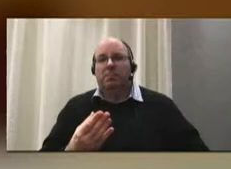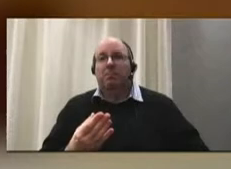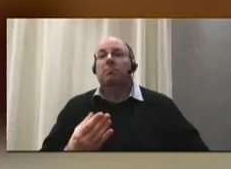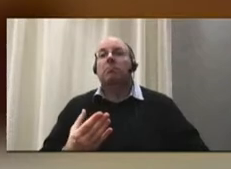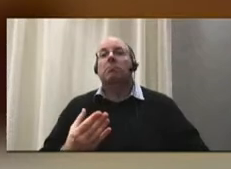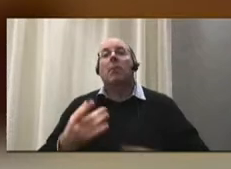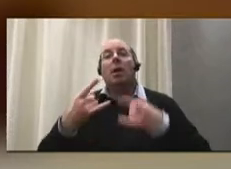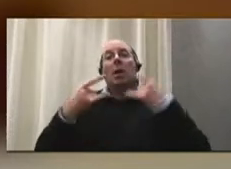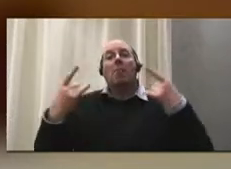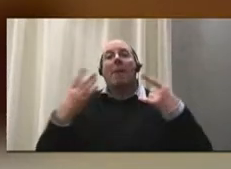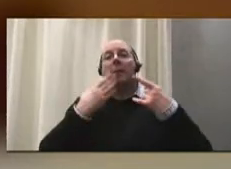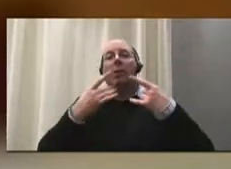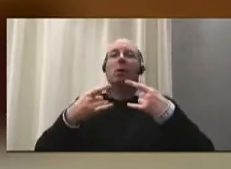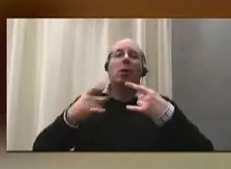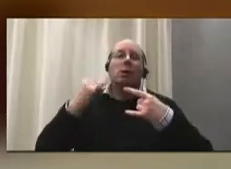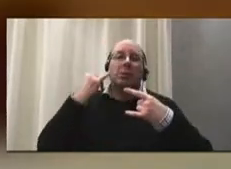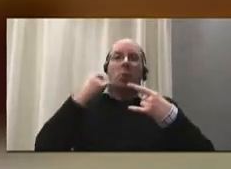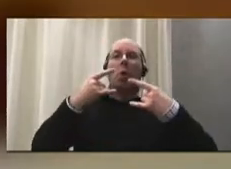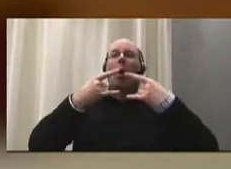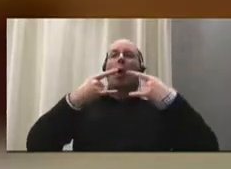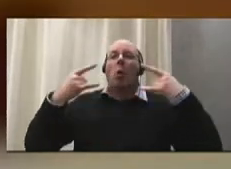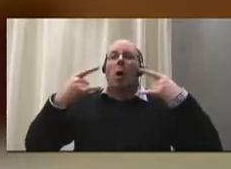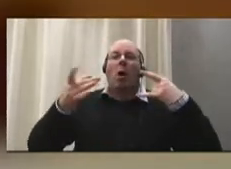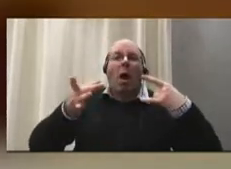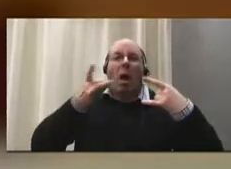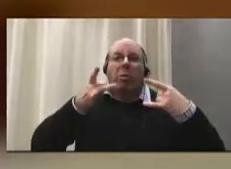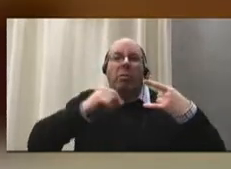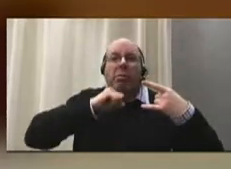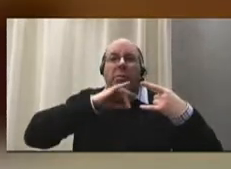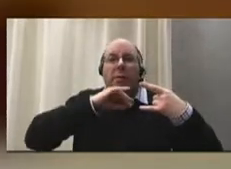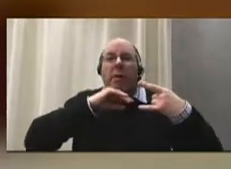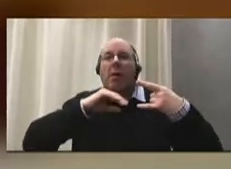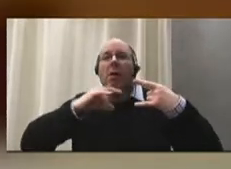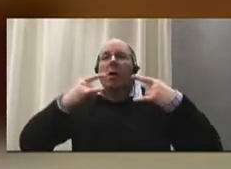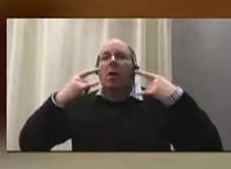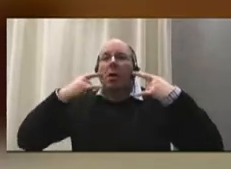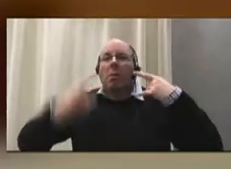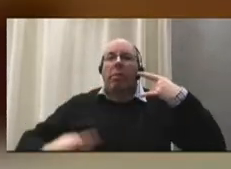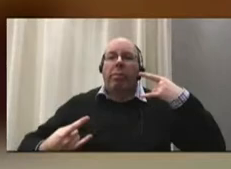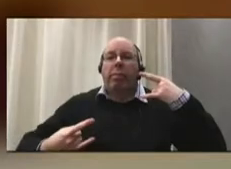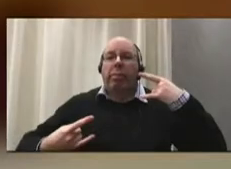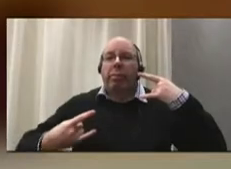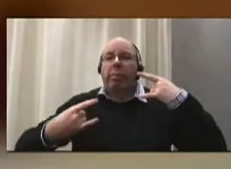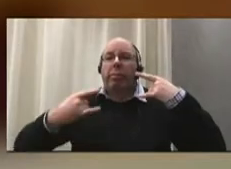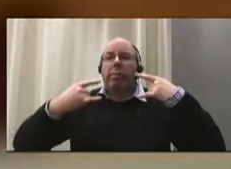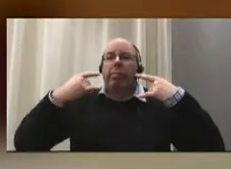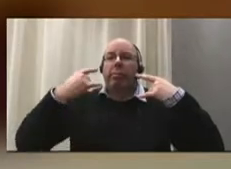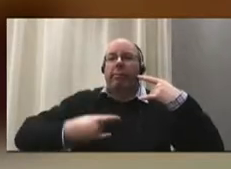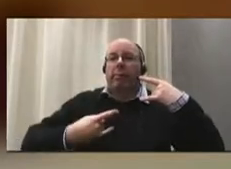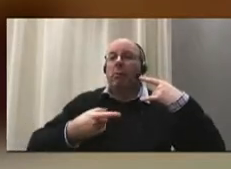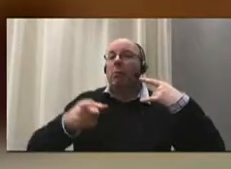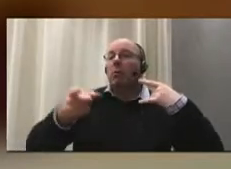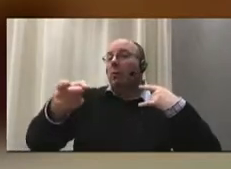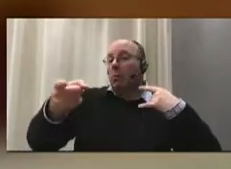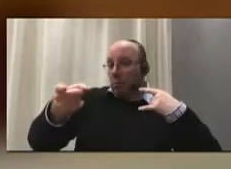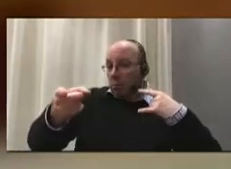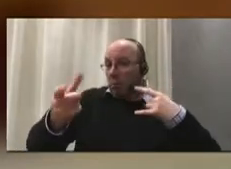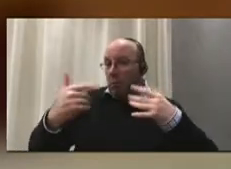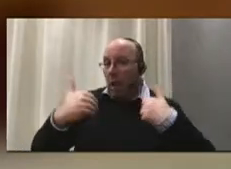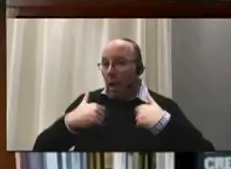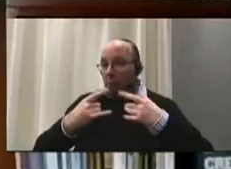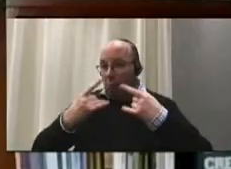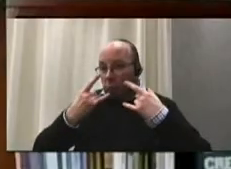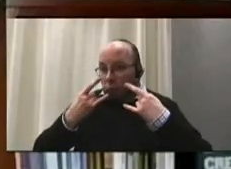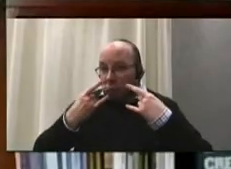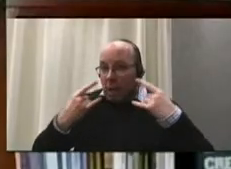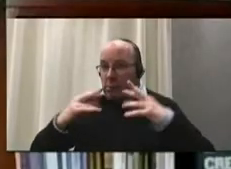or gets dirty? Will they be able to get masks as needed for their children? Thank